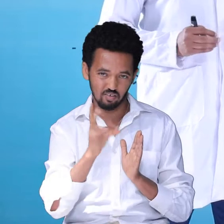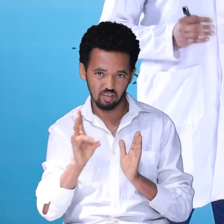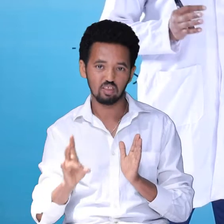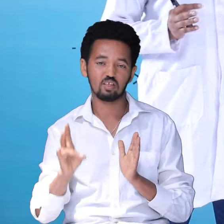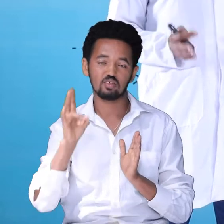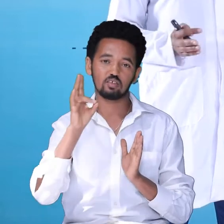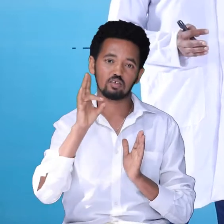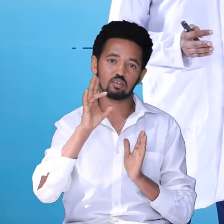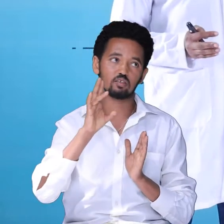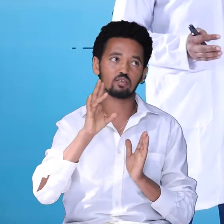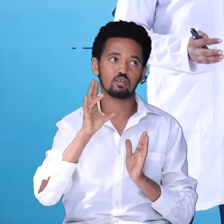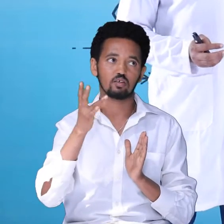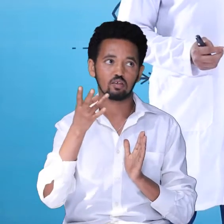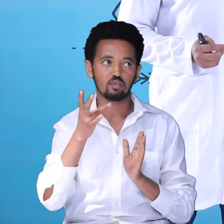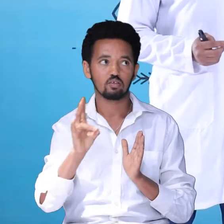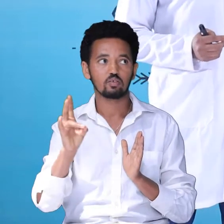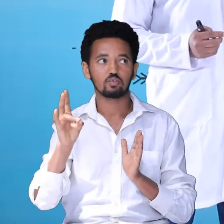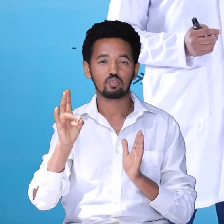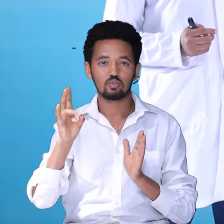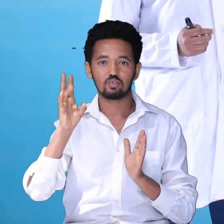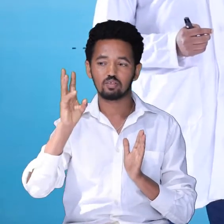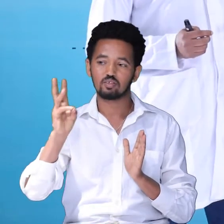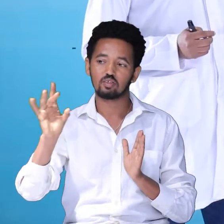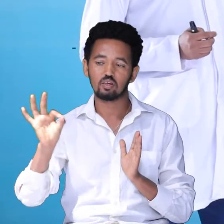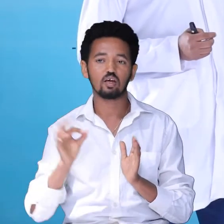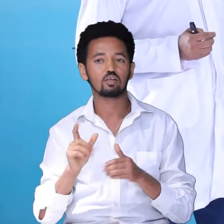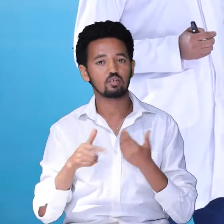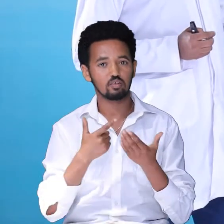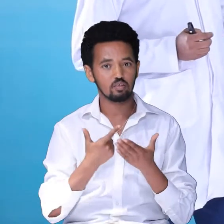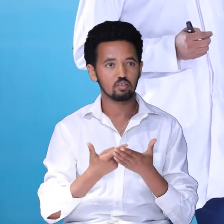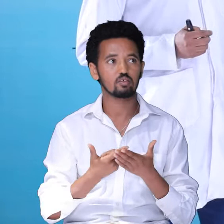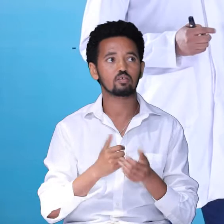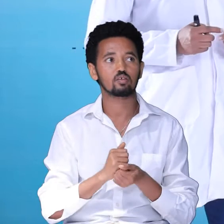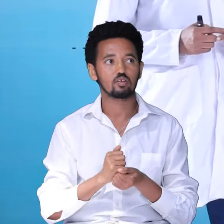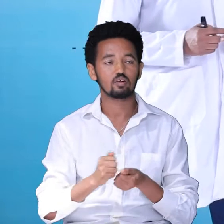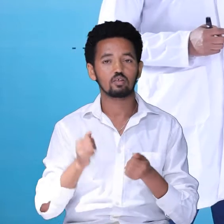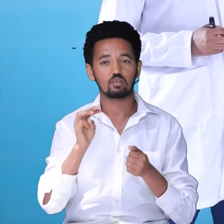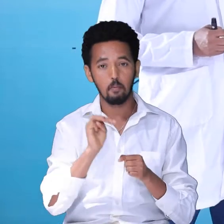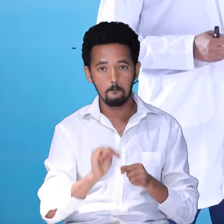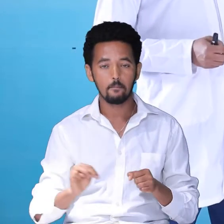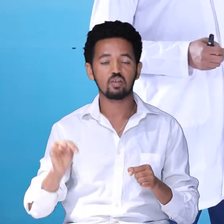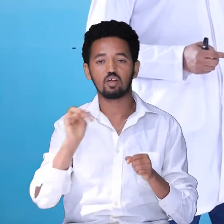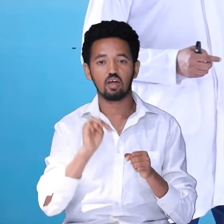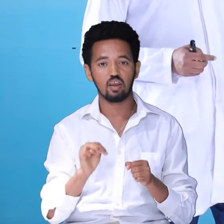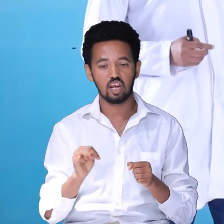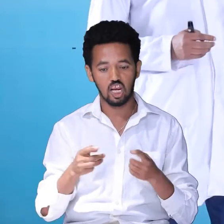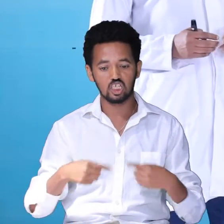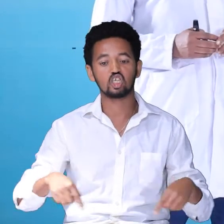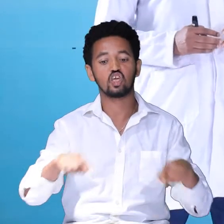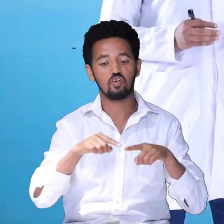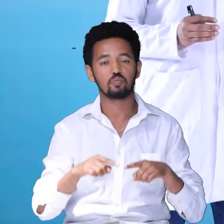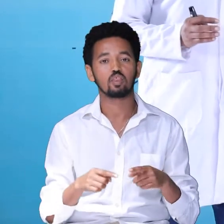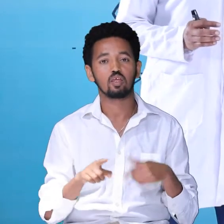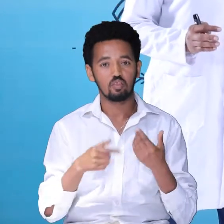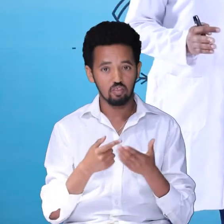1769 in Ajaccio on the island of Corsica in the Mediterranean Sea. His parents were